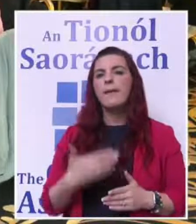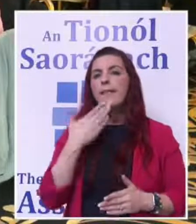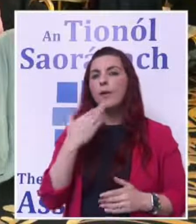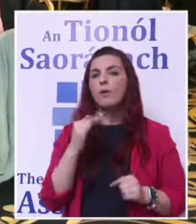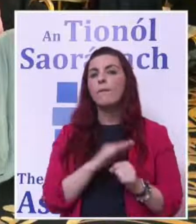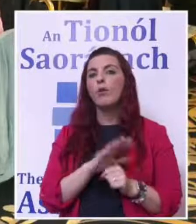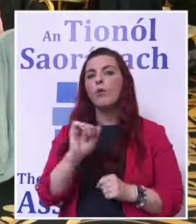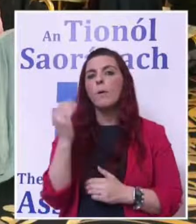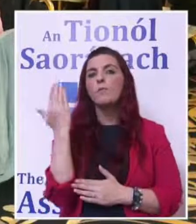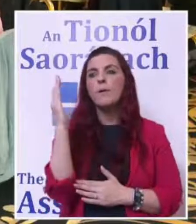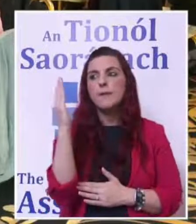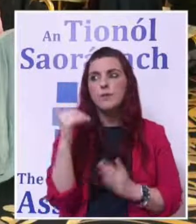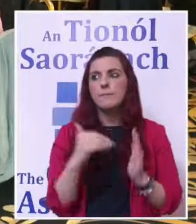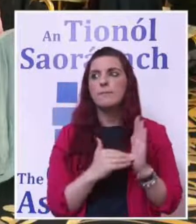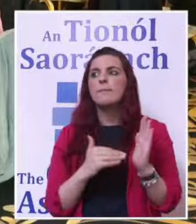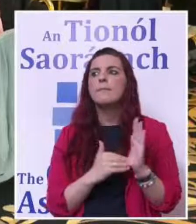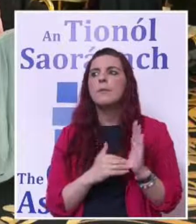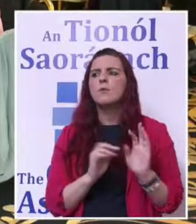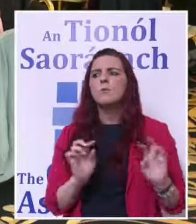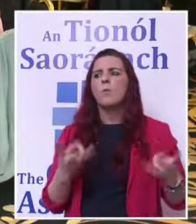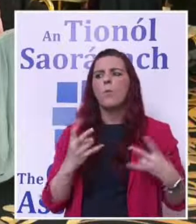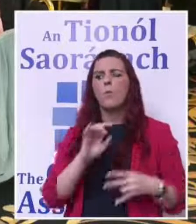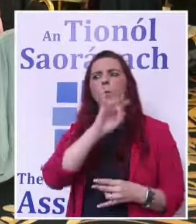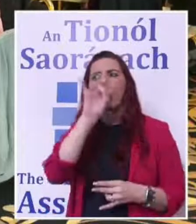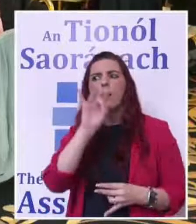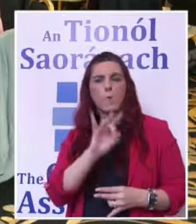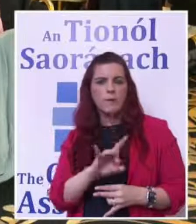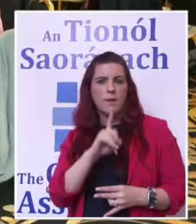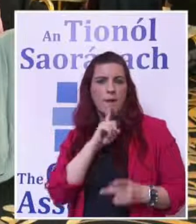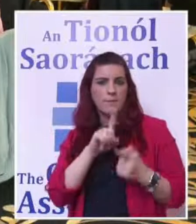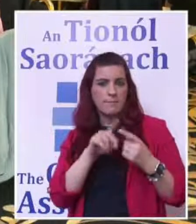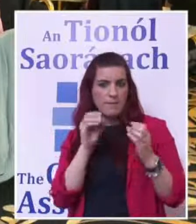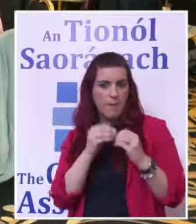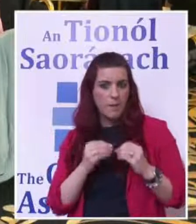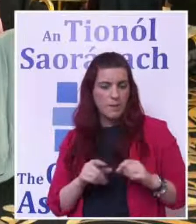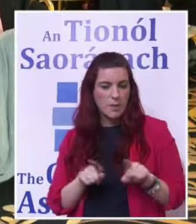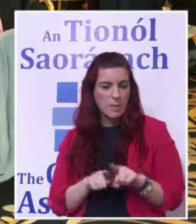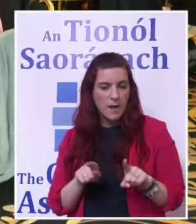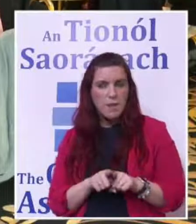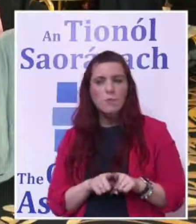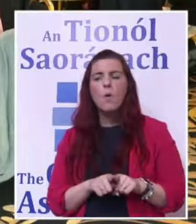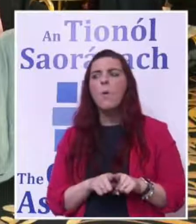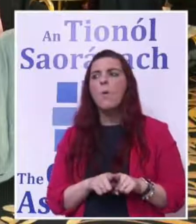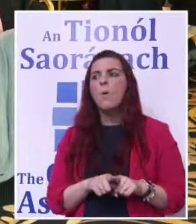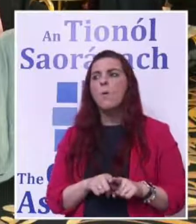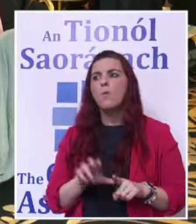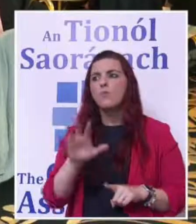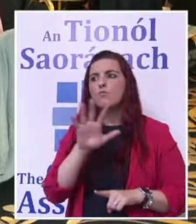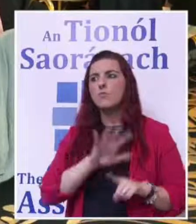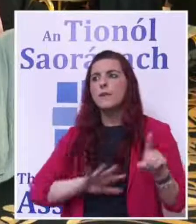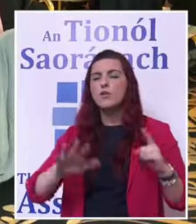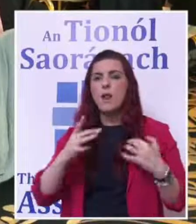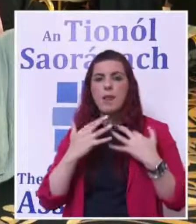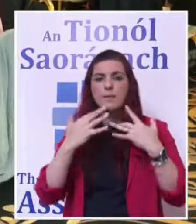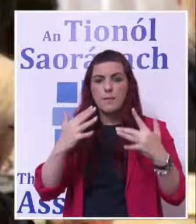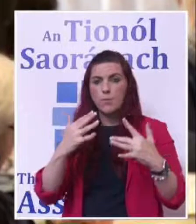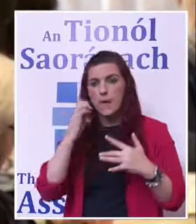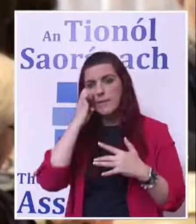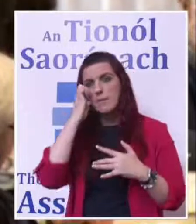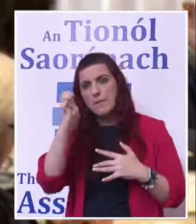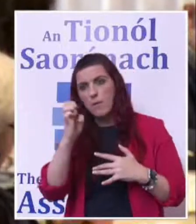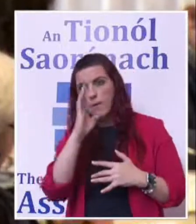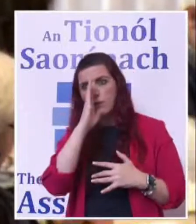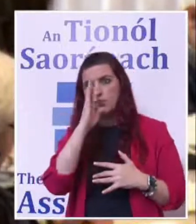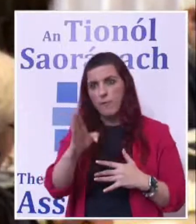presentation. Just a quick question and a comment. Just the regional assembly, would you envisage that being a directly